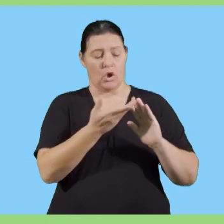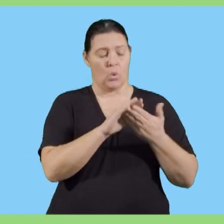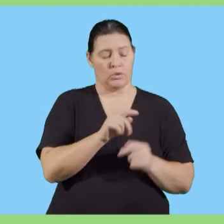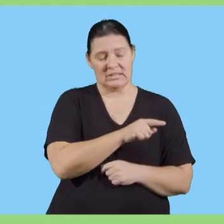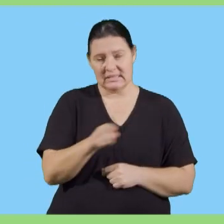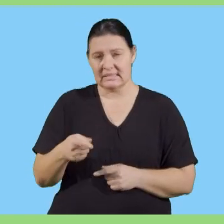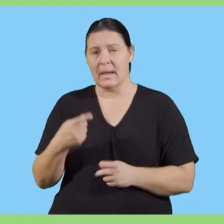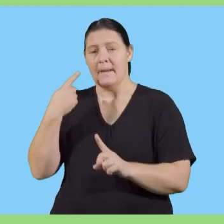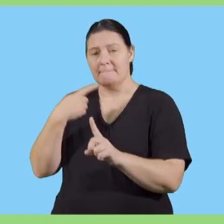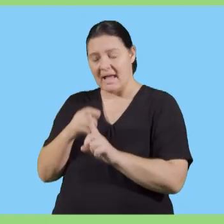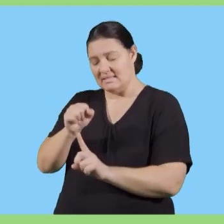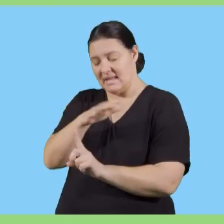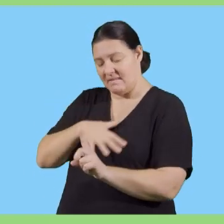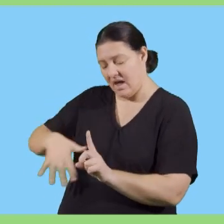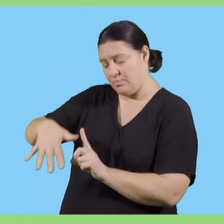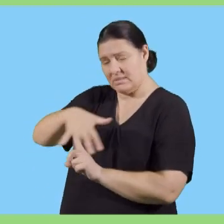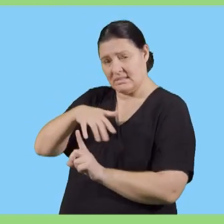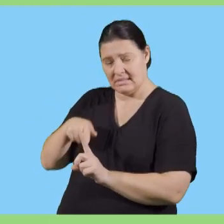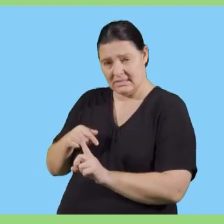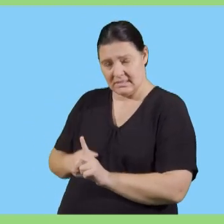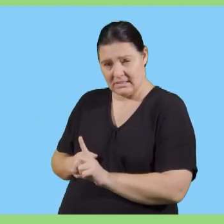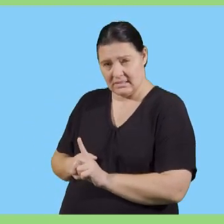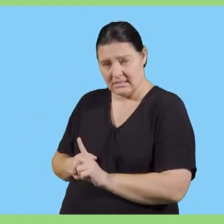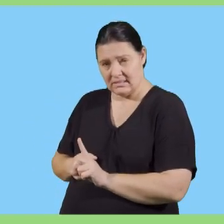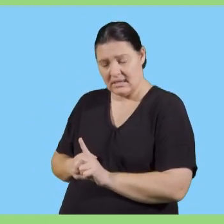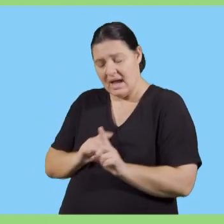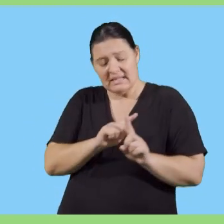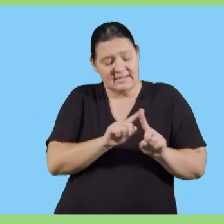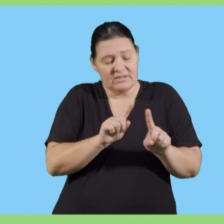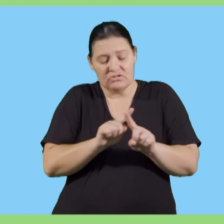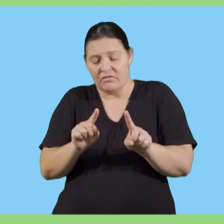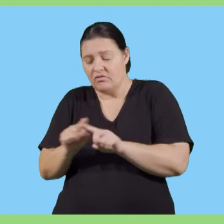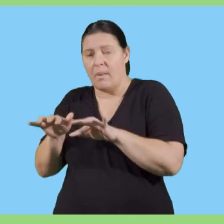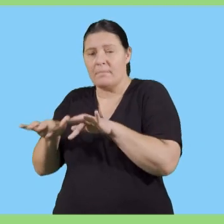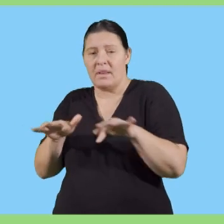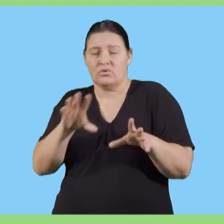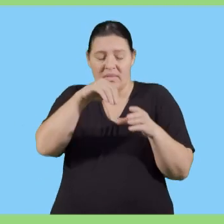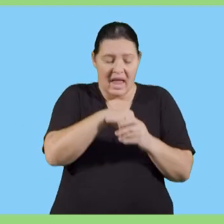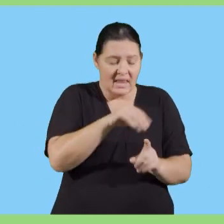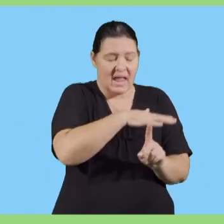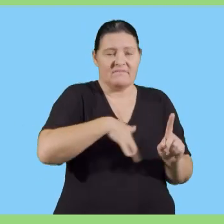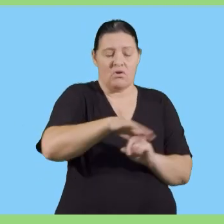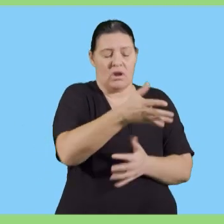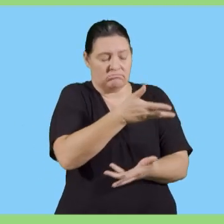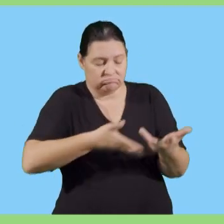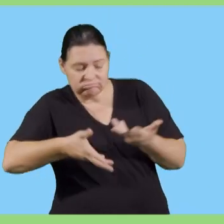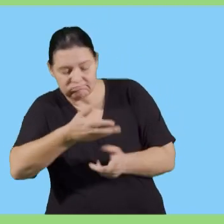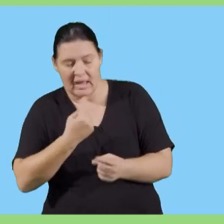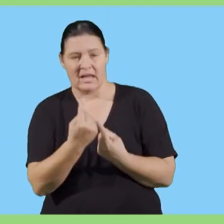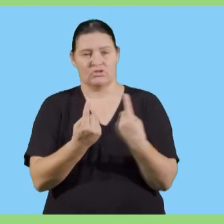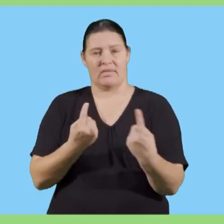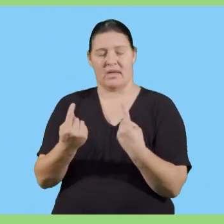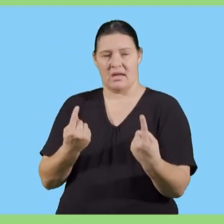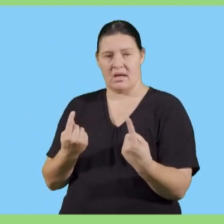communities and their environment, the different populations in the environment interact with each